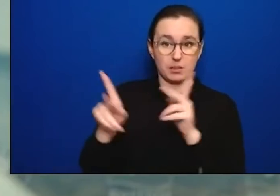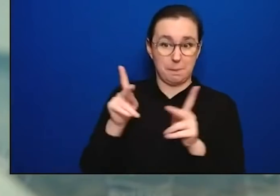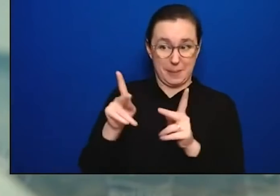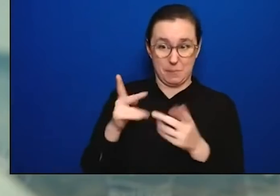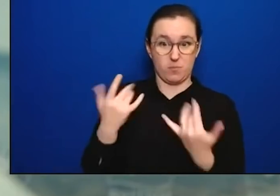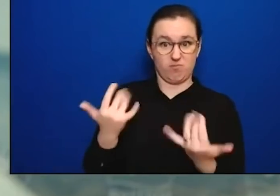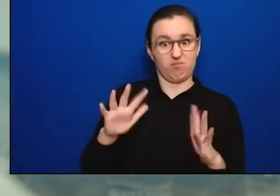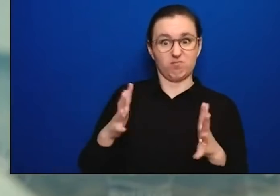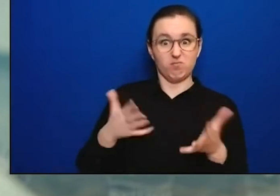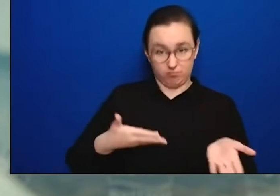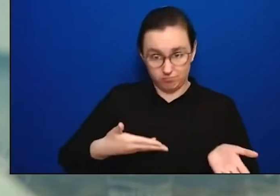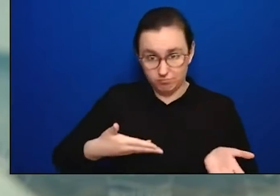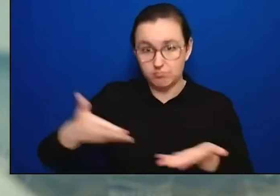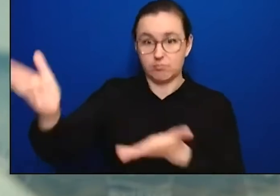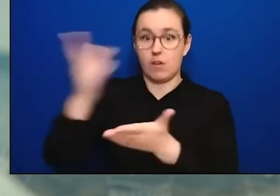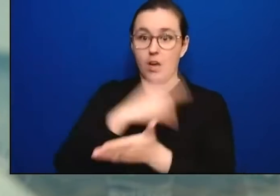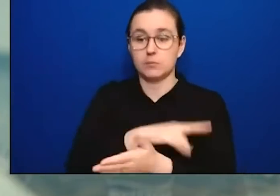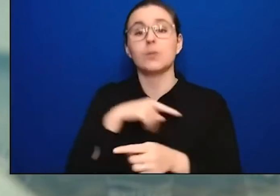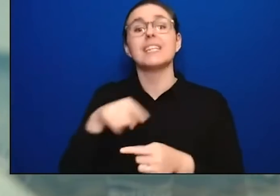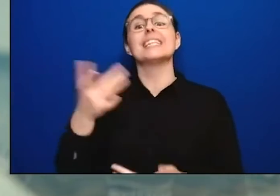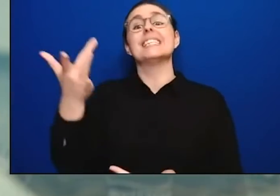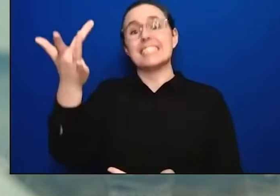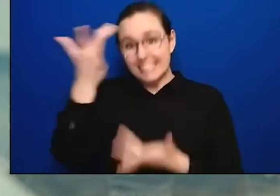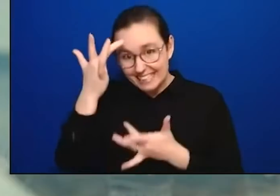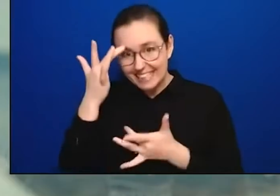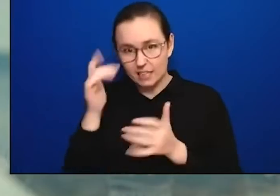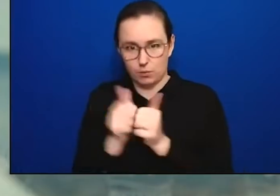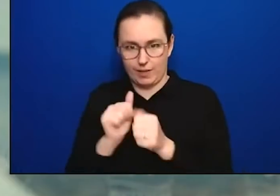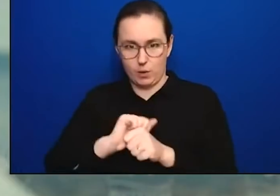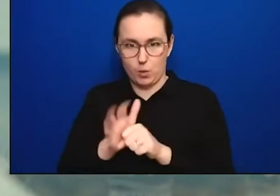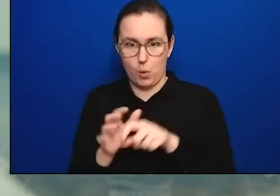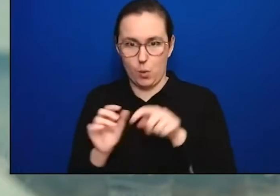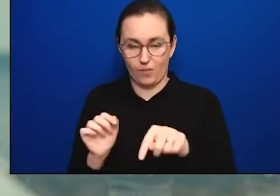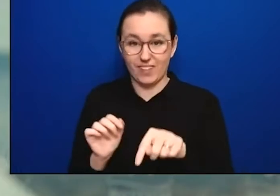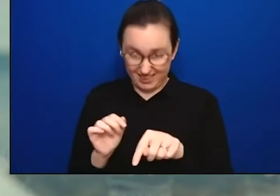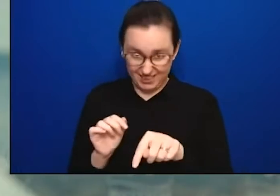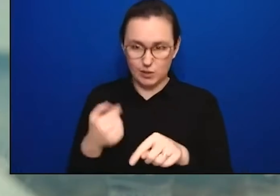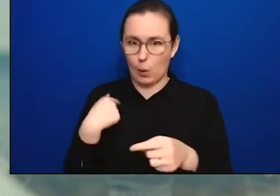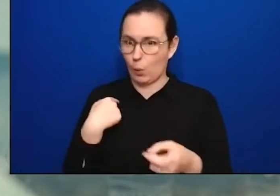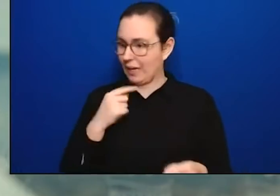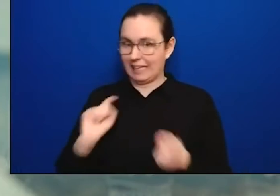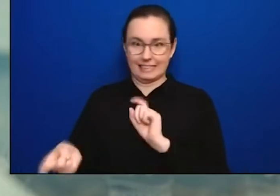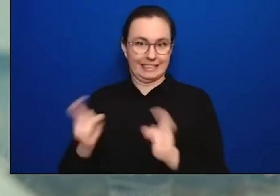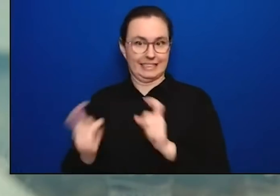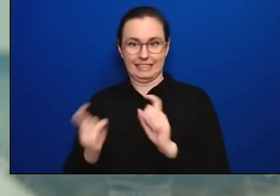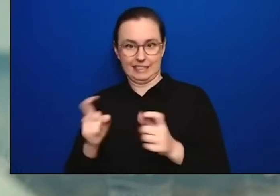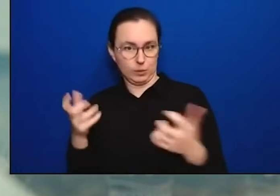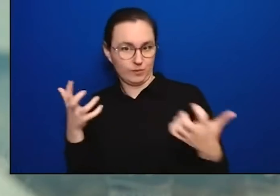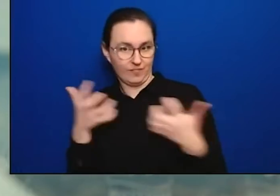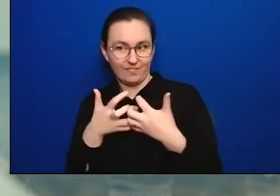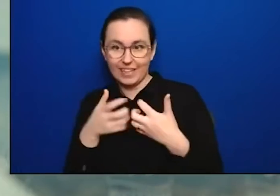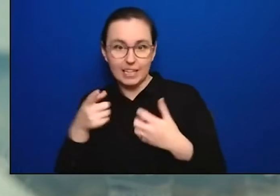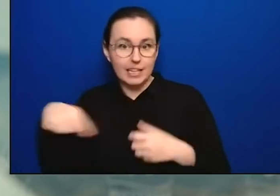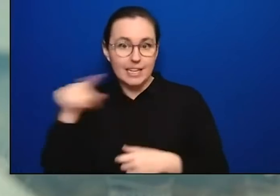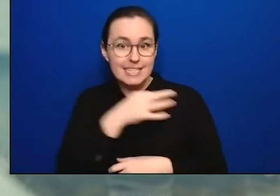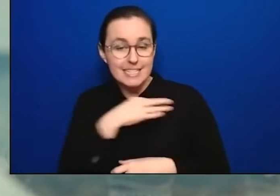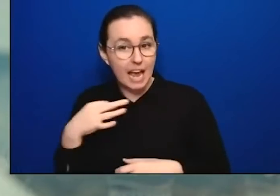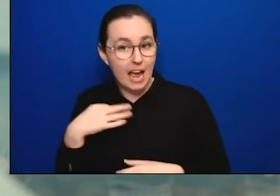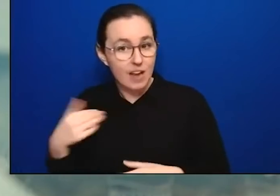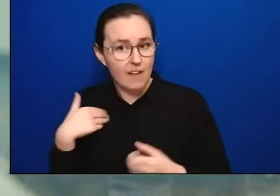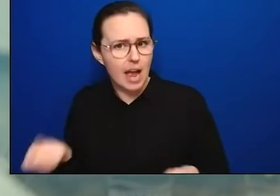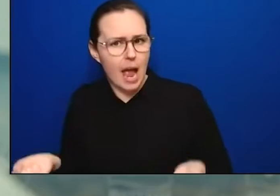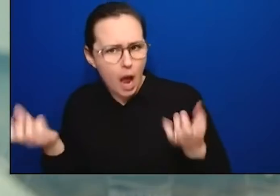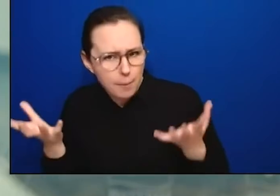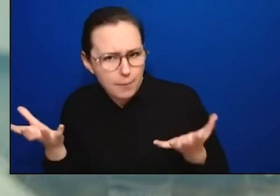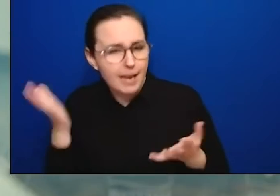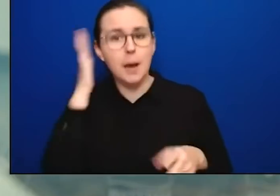under 1,000 people hospitalized with COVID-19 in BC. So we're making adjustments accordingly, according both to the